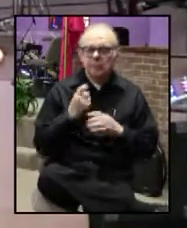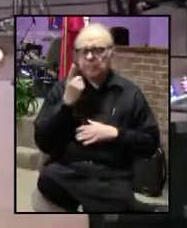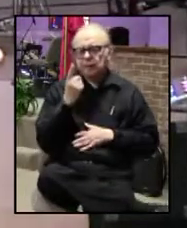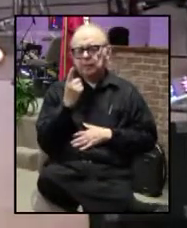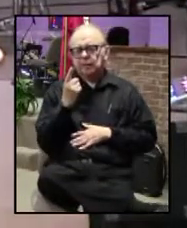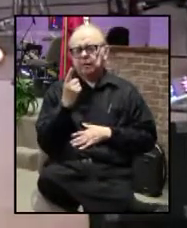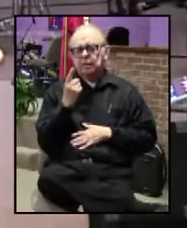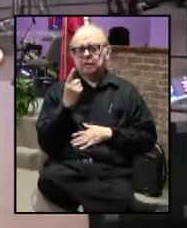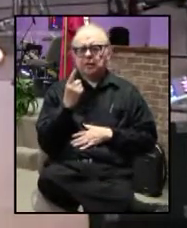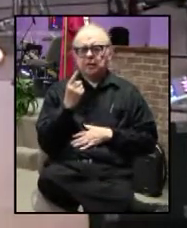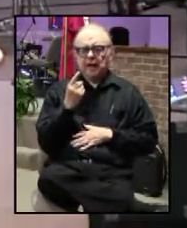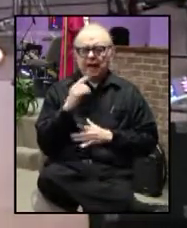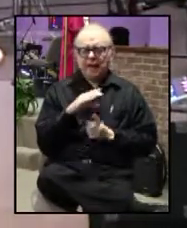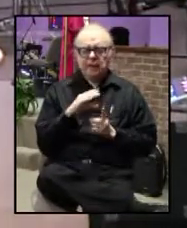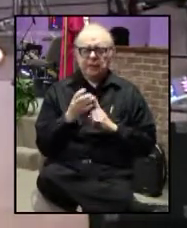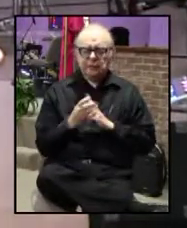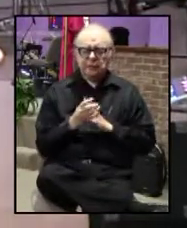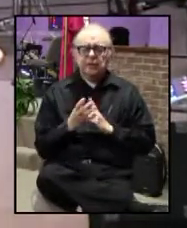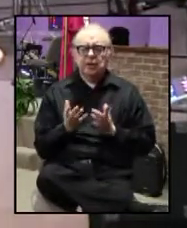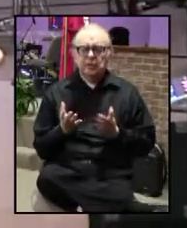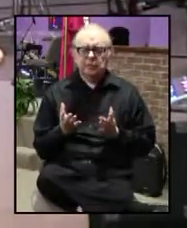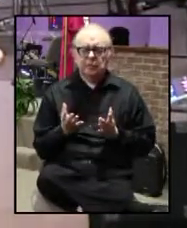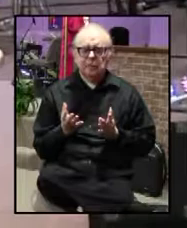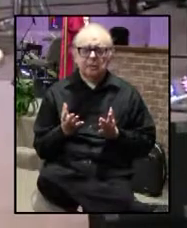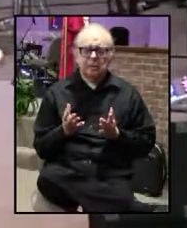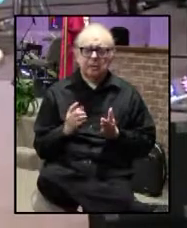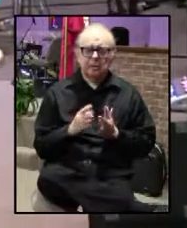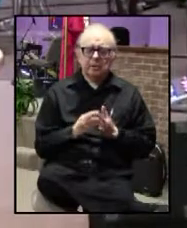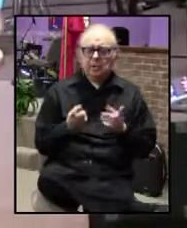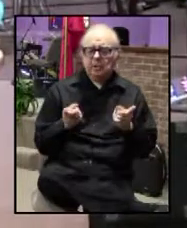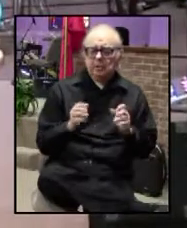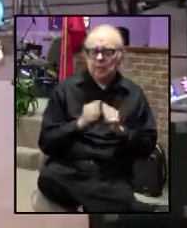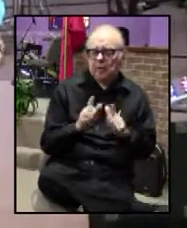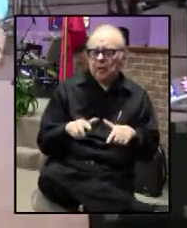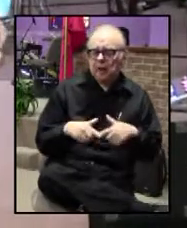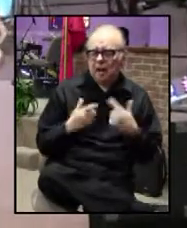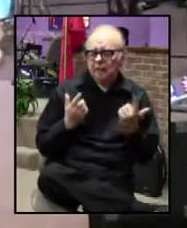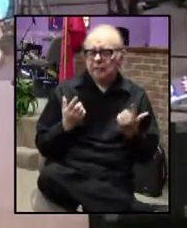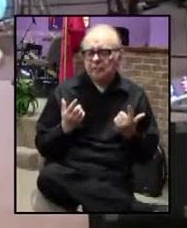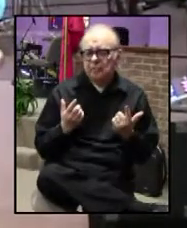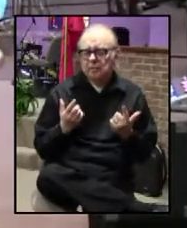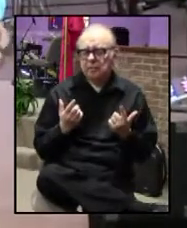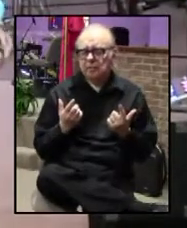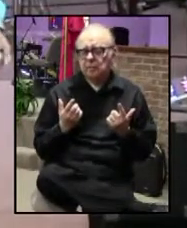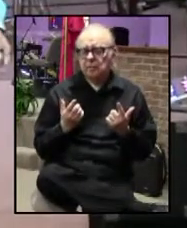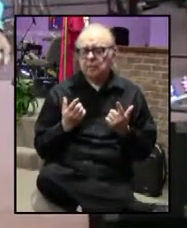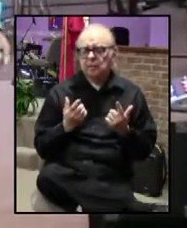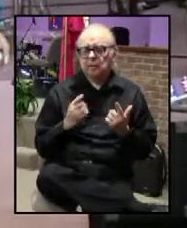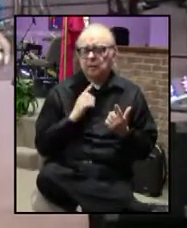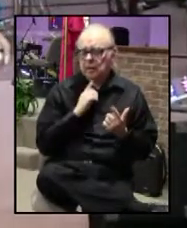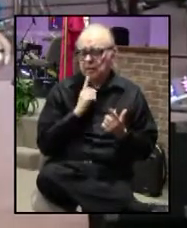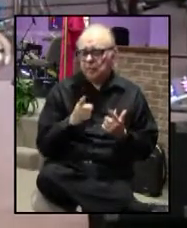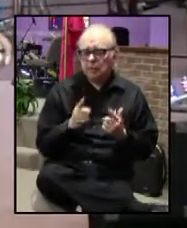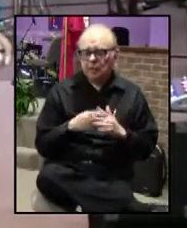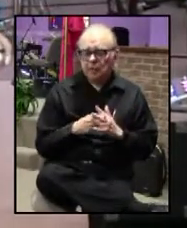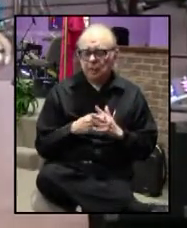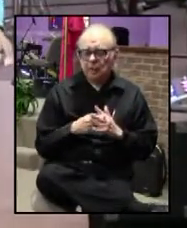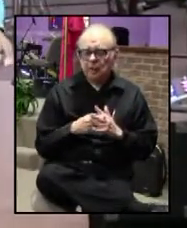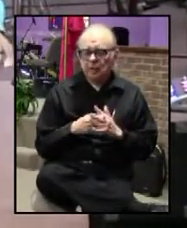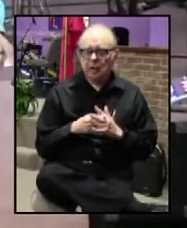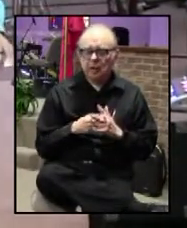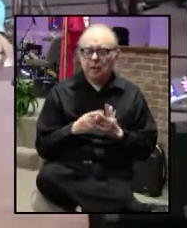as circumstances start happening in your life, it honestly begins to